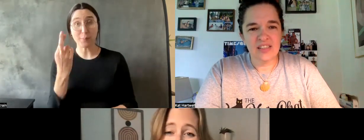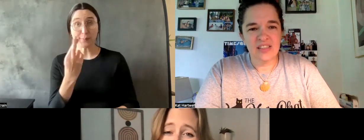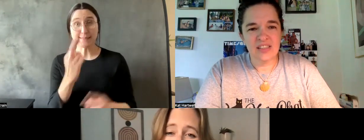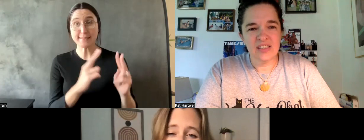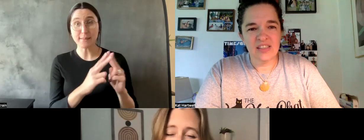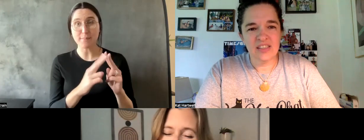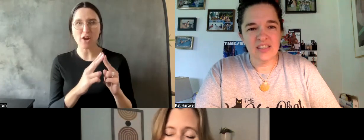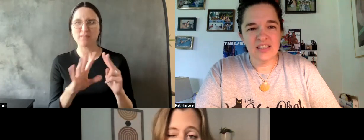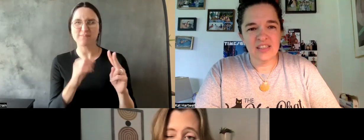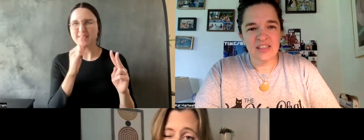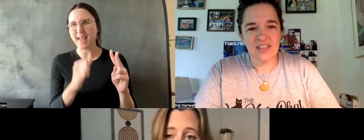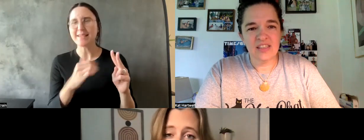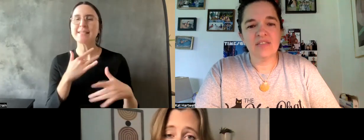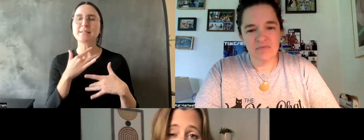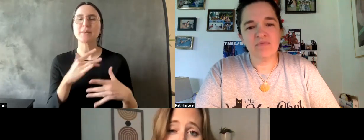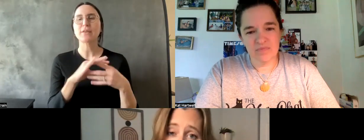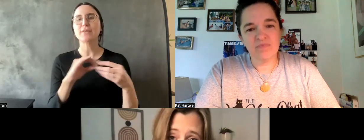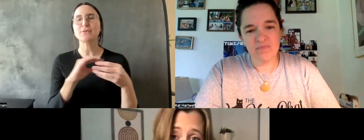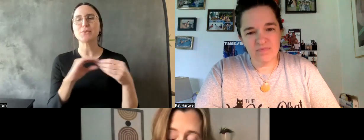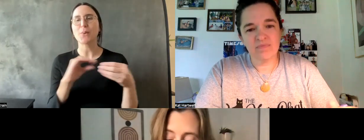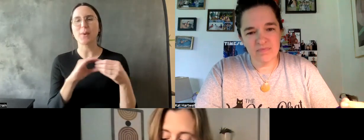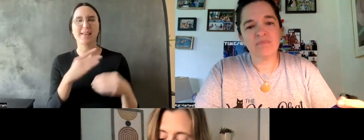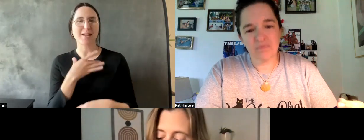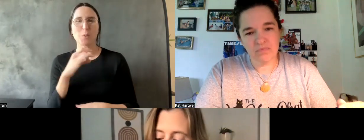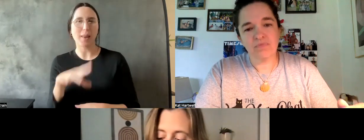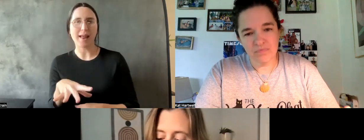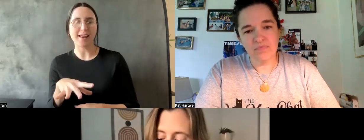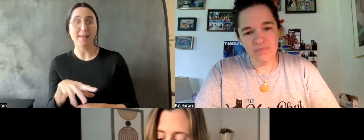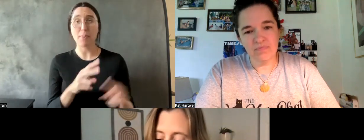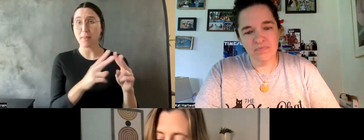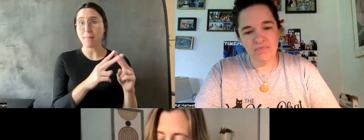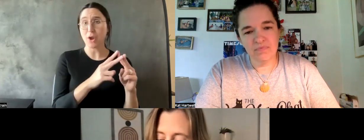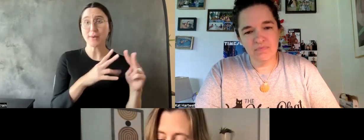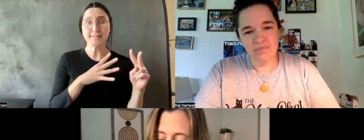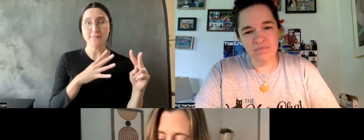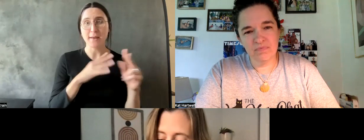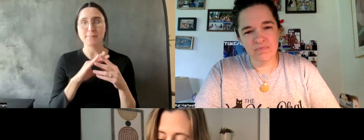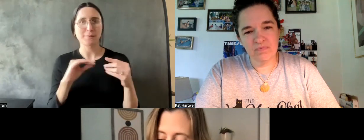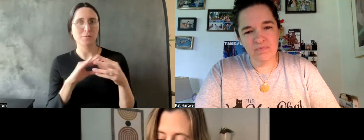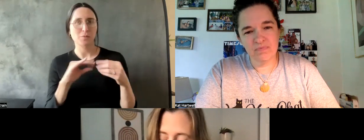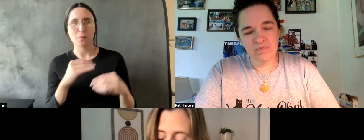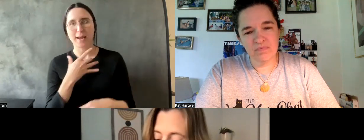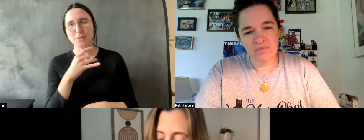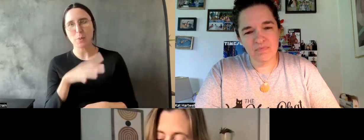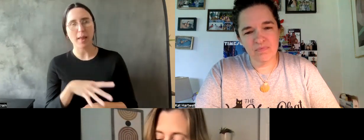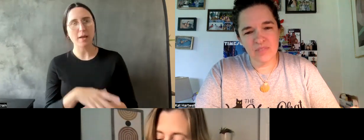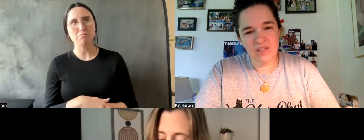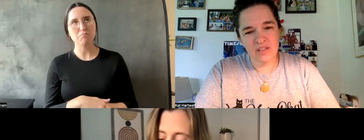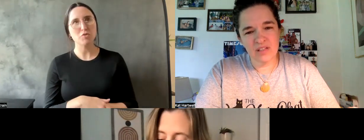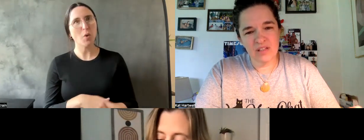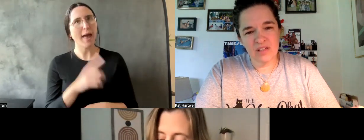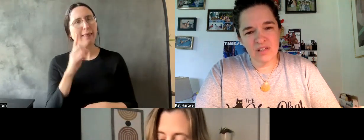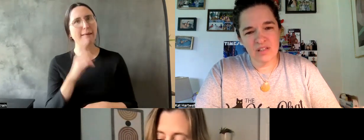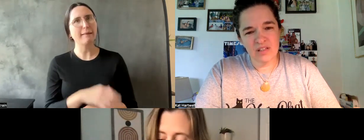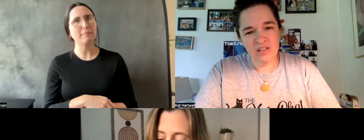because the story is just the story's not great. Um, but no,